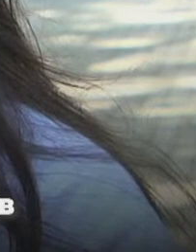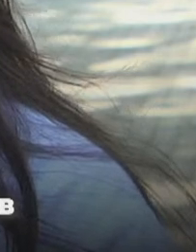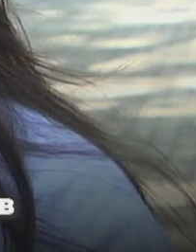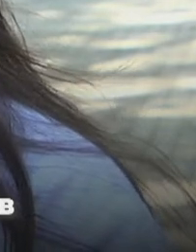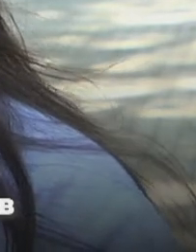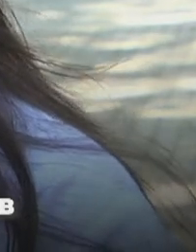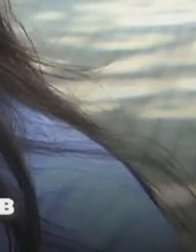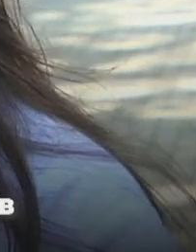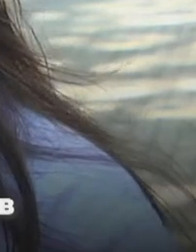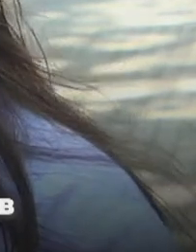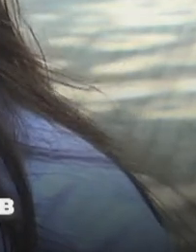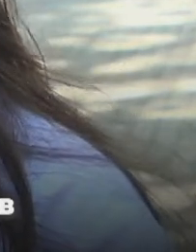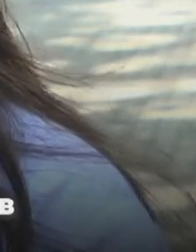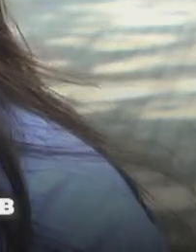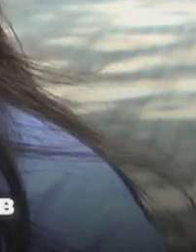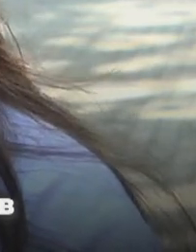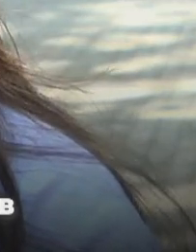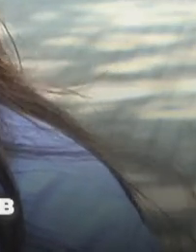um